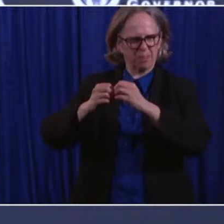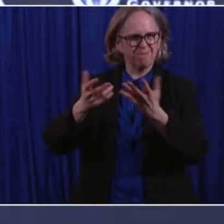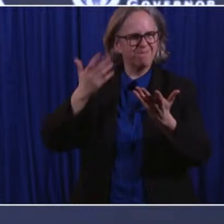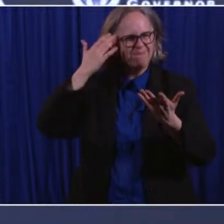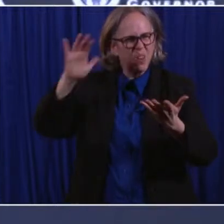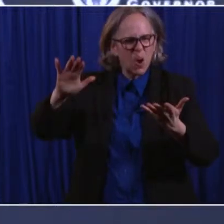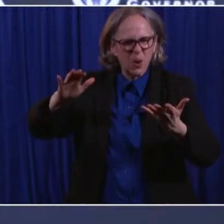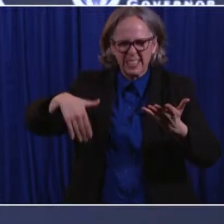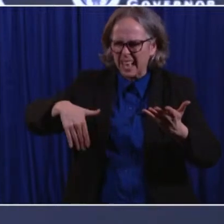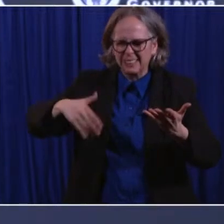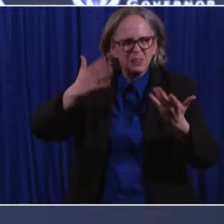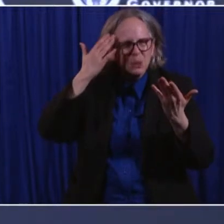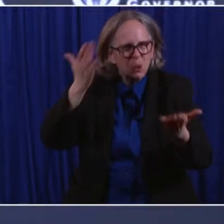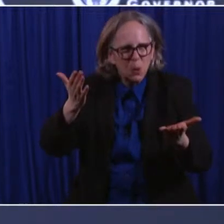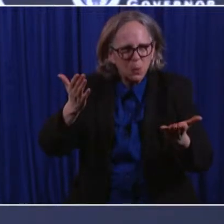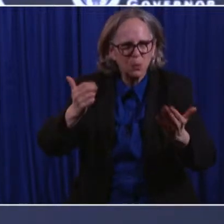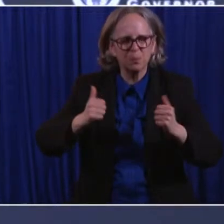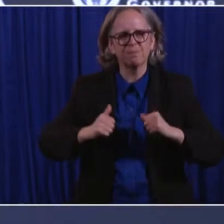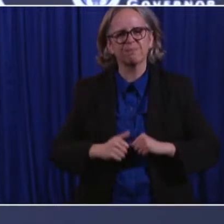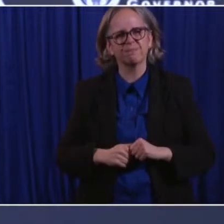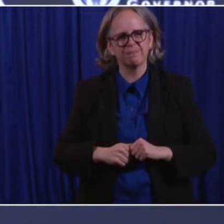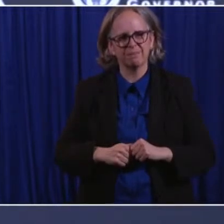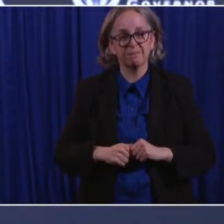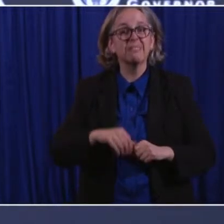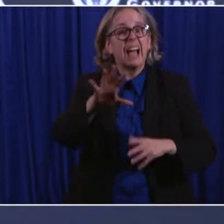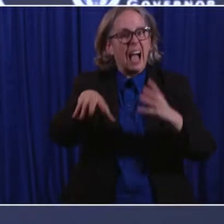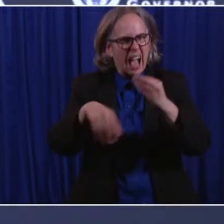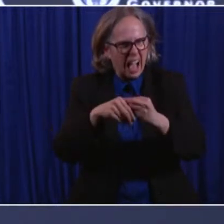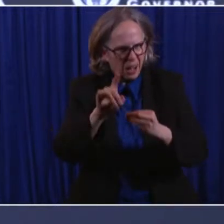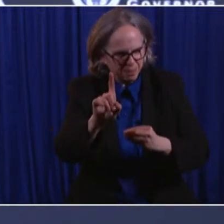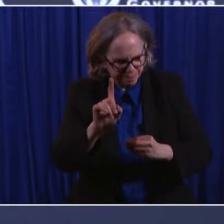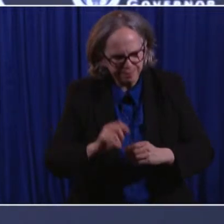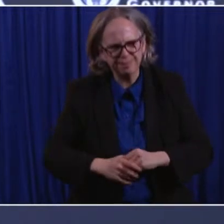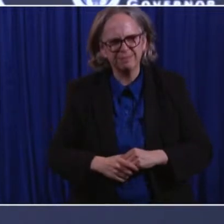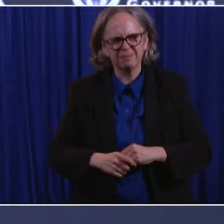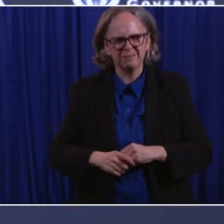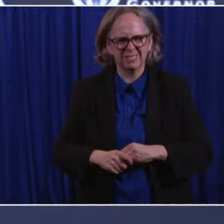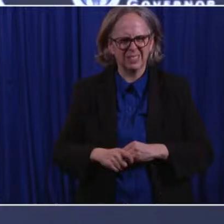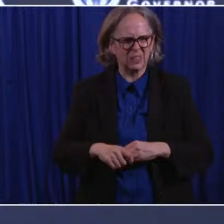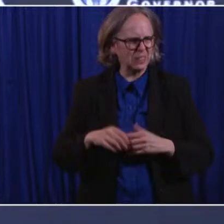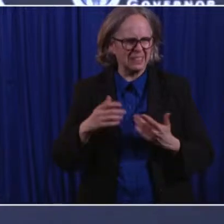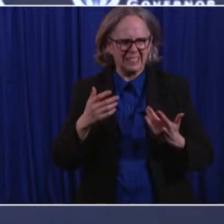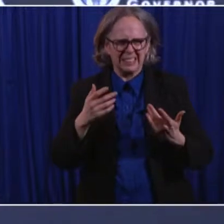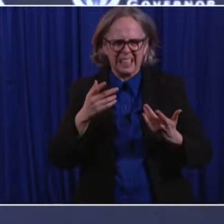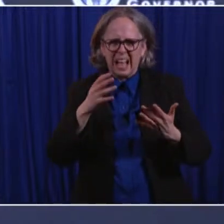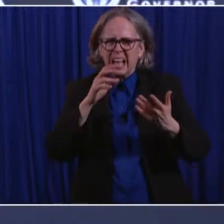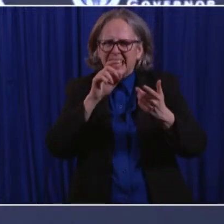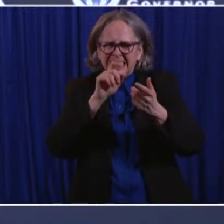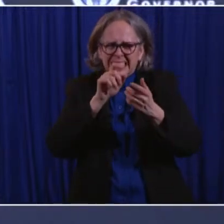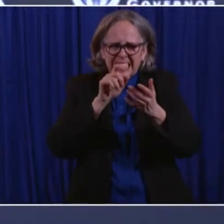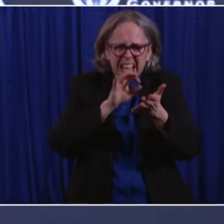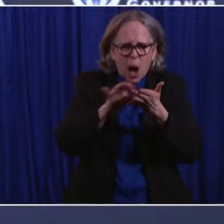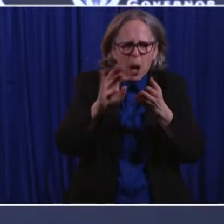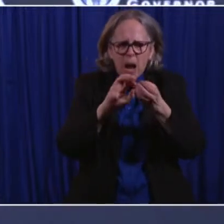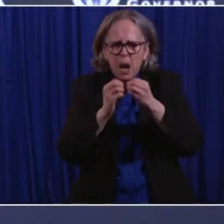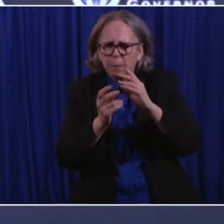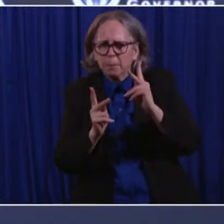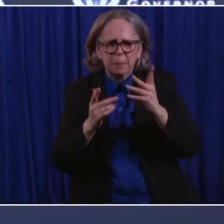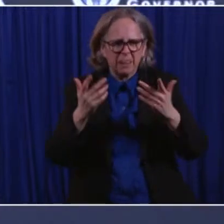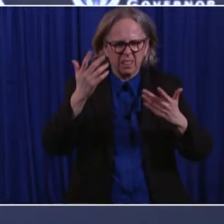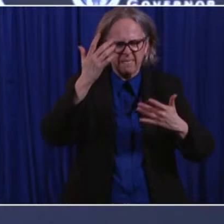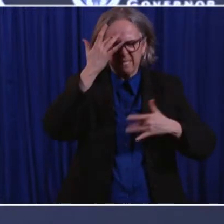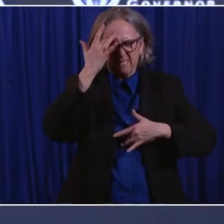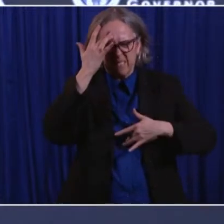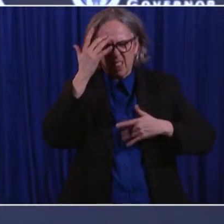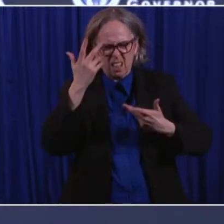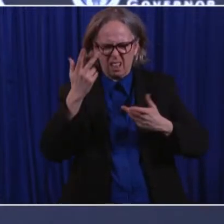how many of our fellow citizens have actually had the virus. And we know there's some studies that would indicate that at